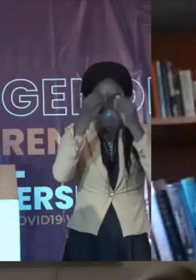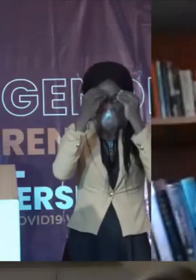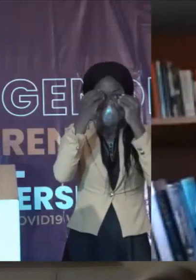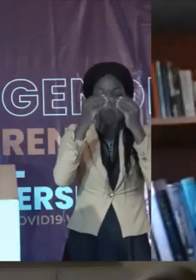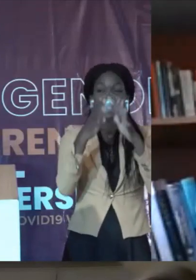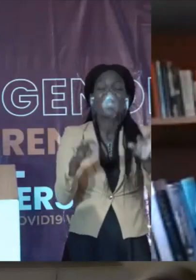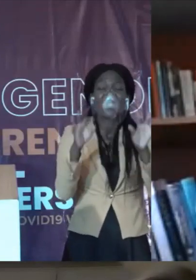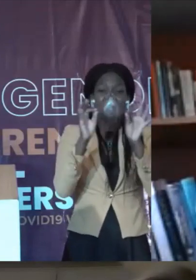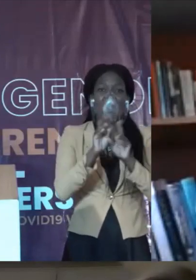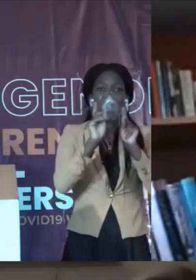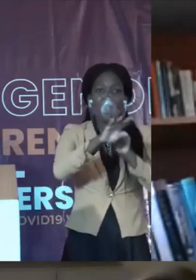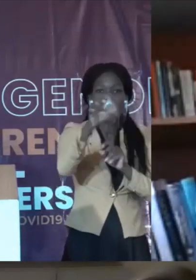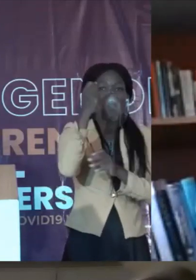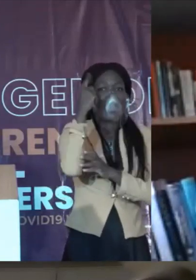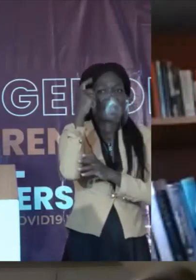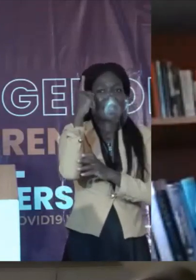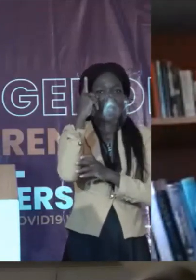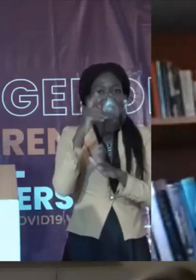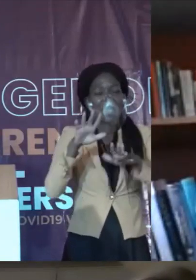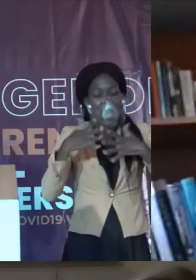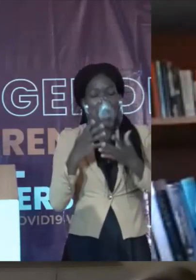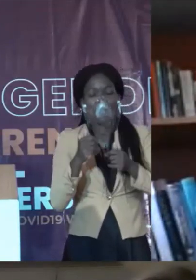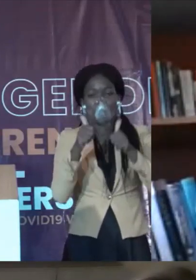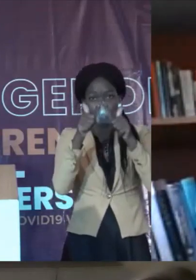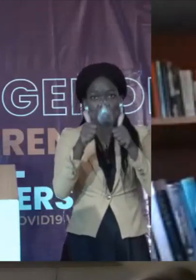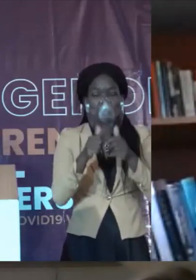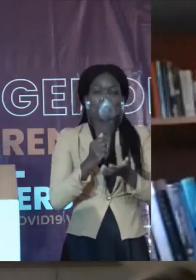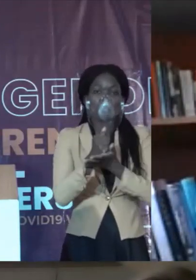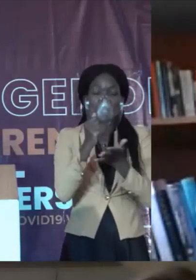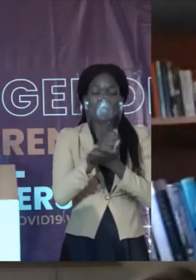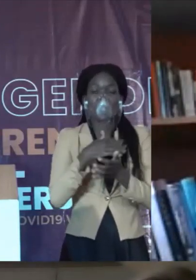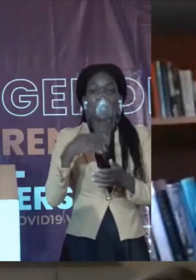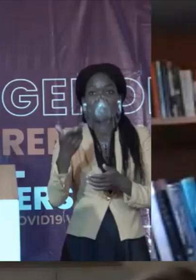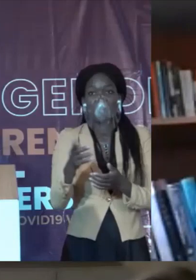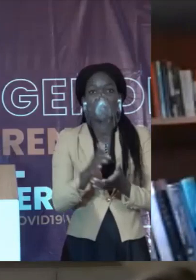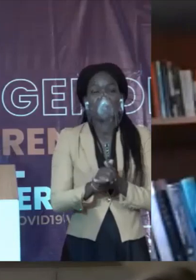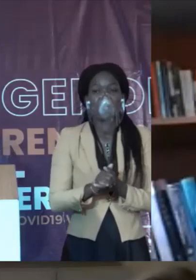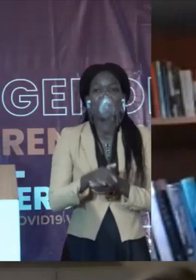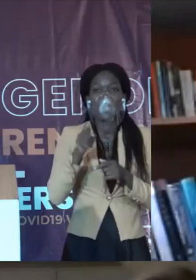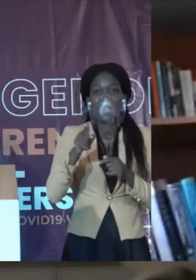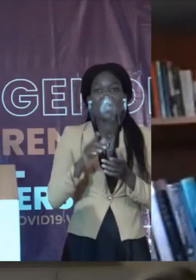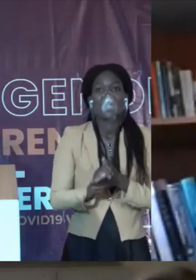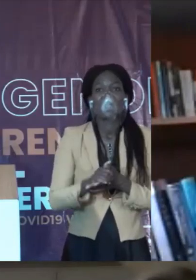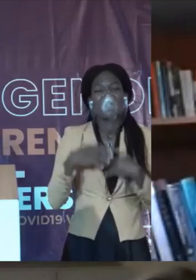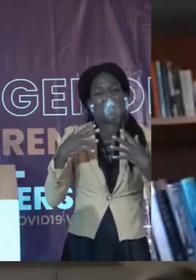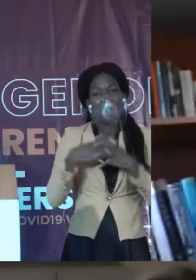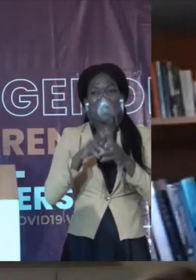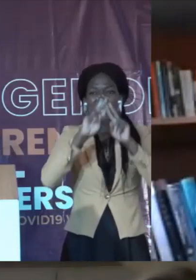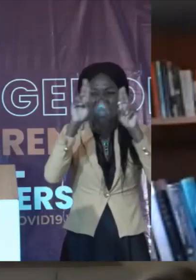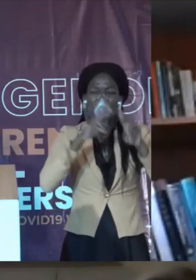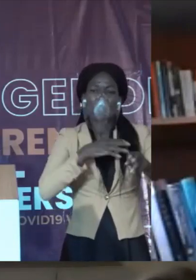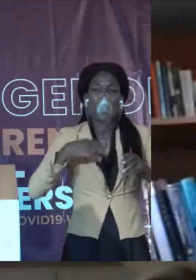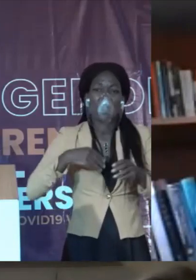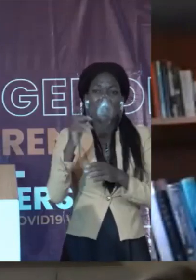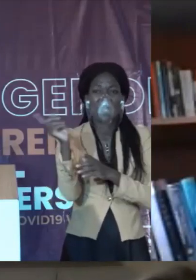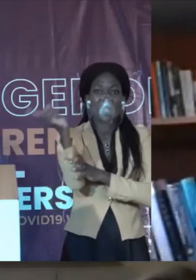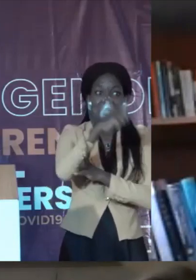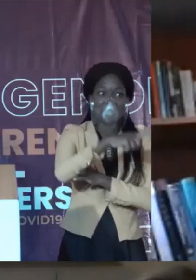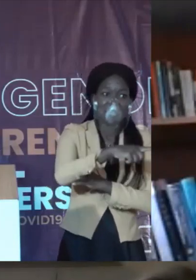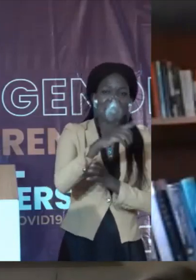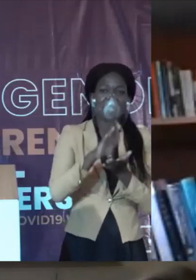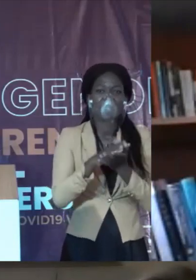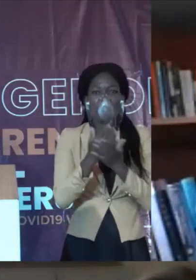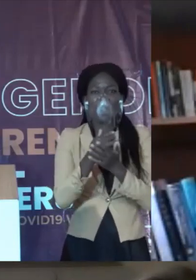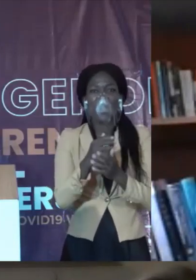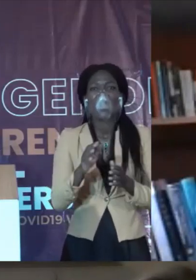I am hating this International Women's Day because of the numbers we have on child marriage and